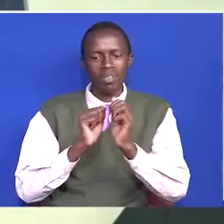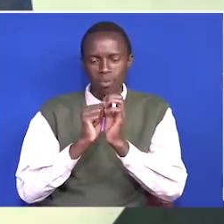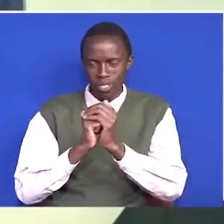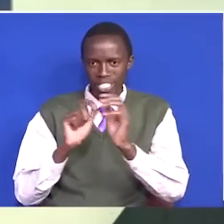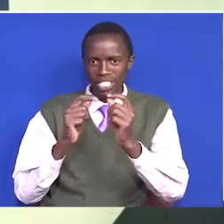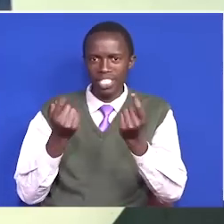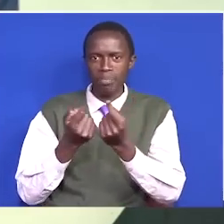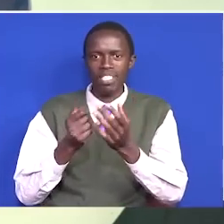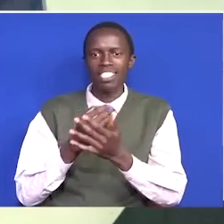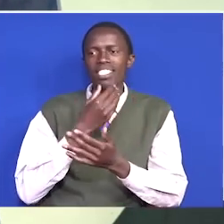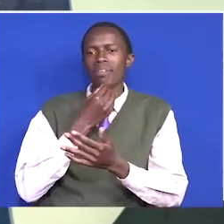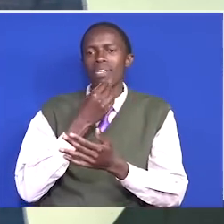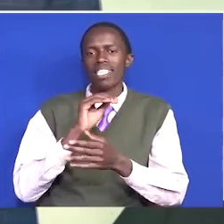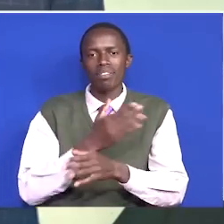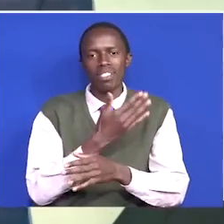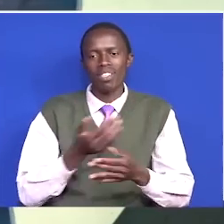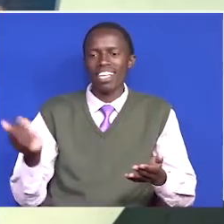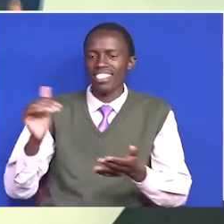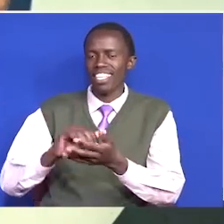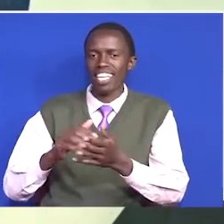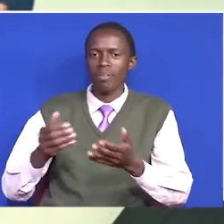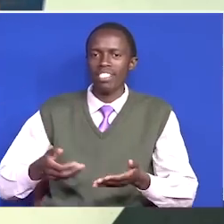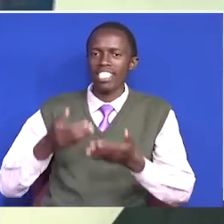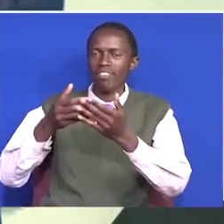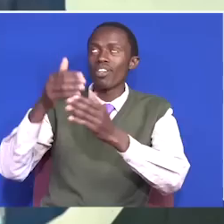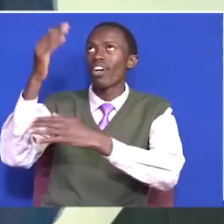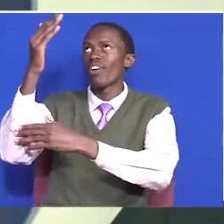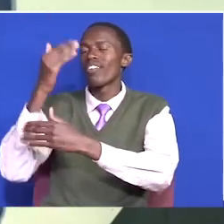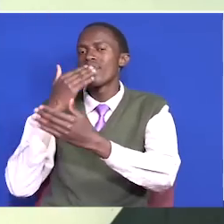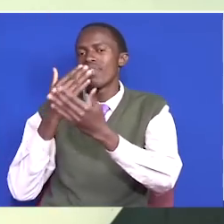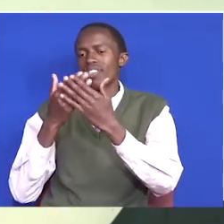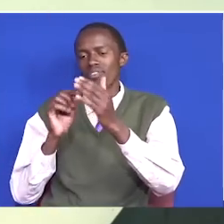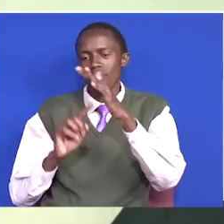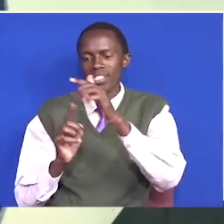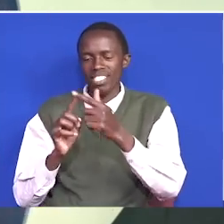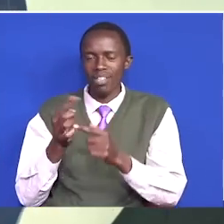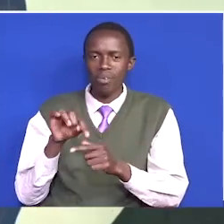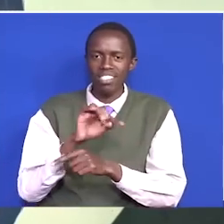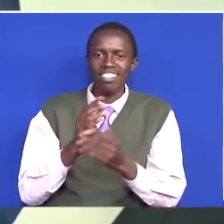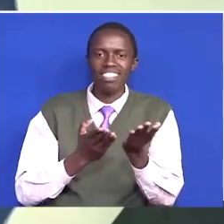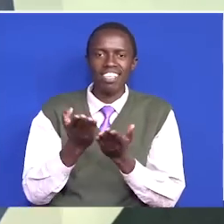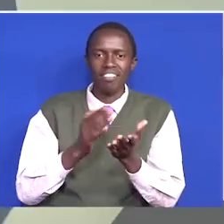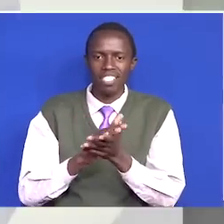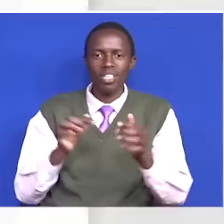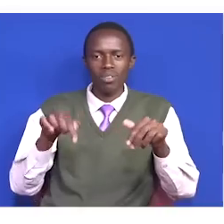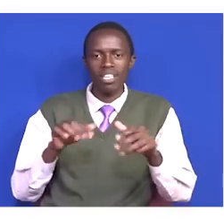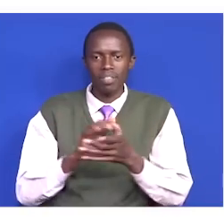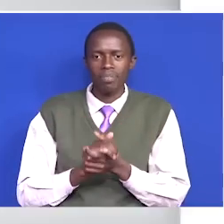team. It is the men's chorale once again as we give God thanks for ministering to us in the service